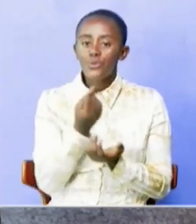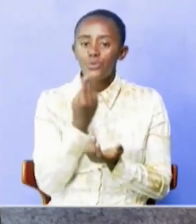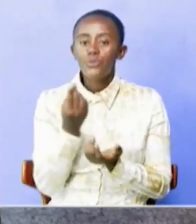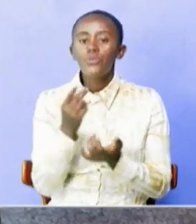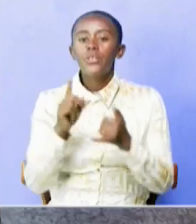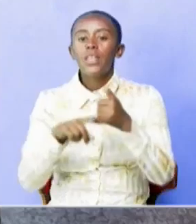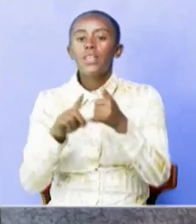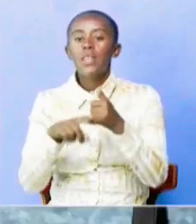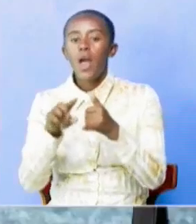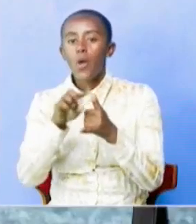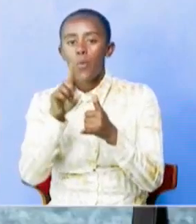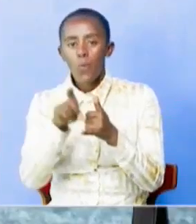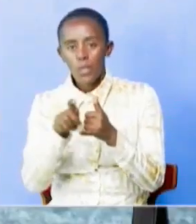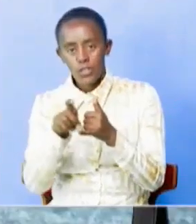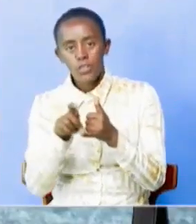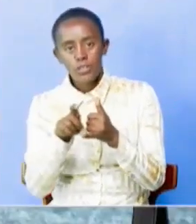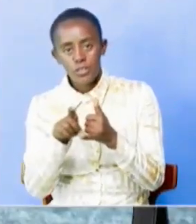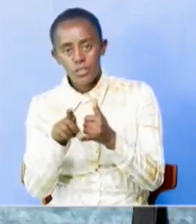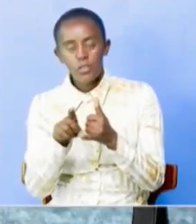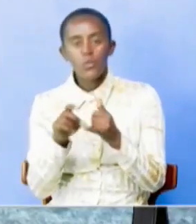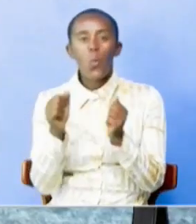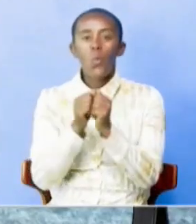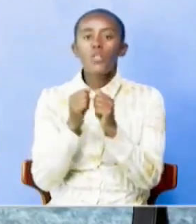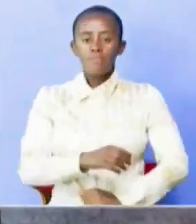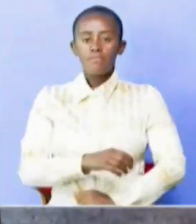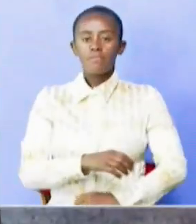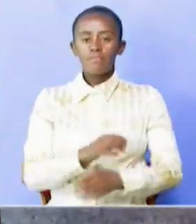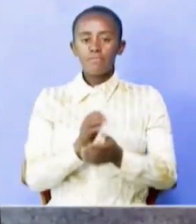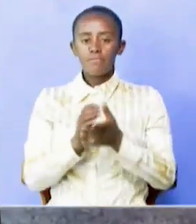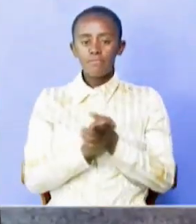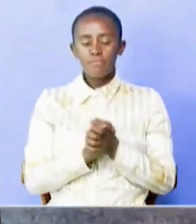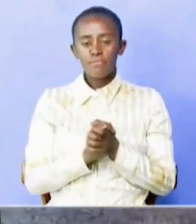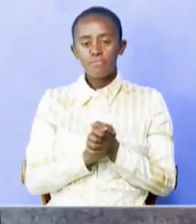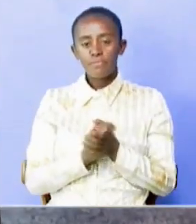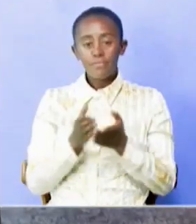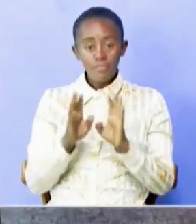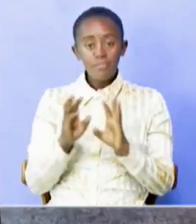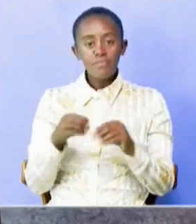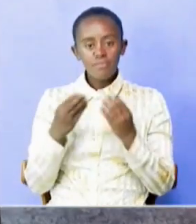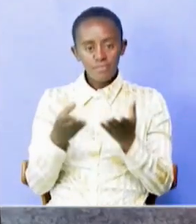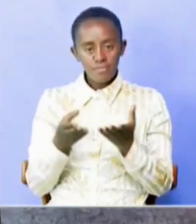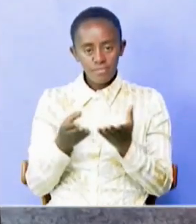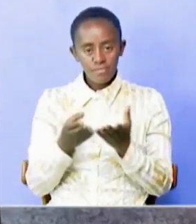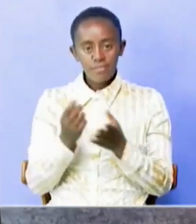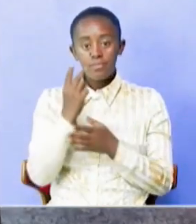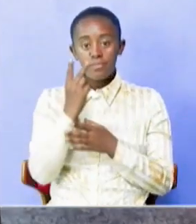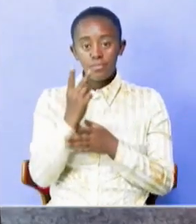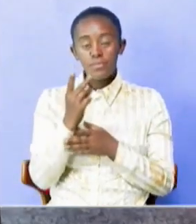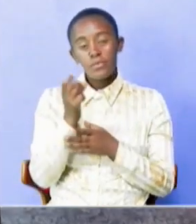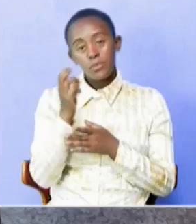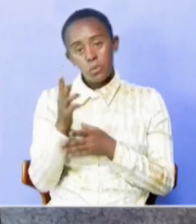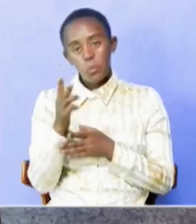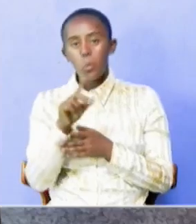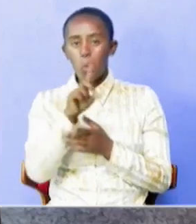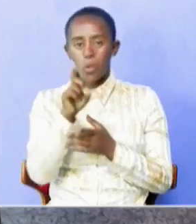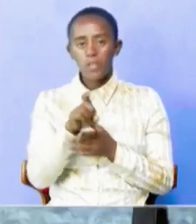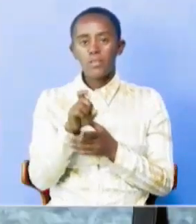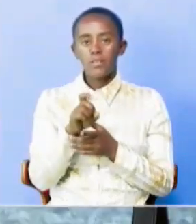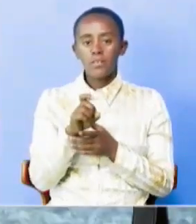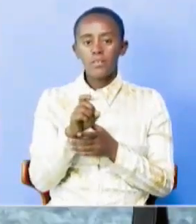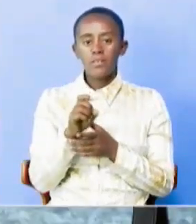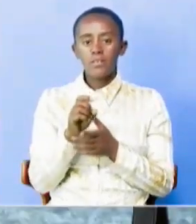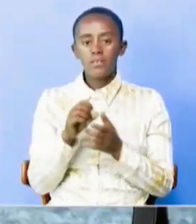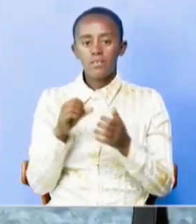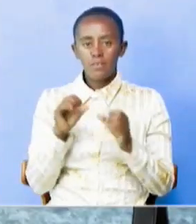Tag questions with pronouns. So let me give you 2 or 3 questions and then we